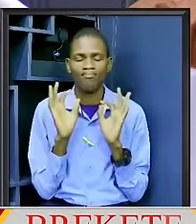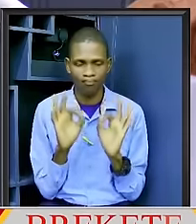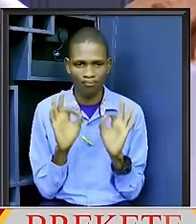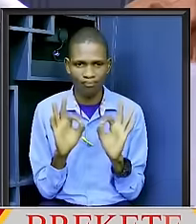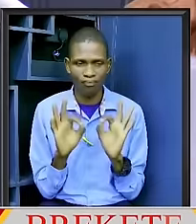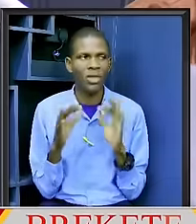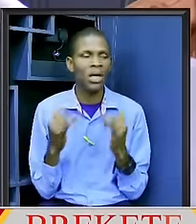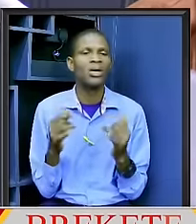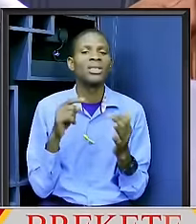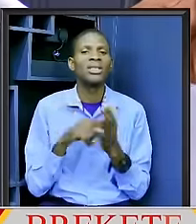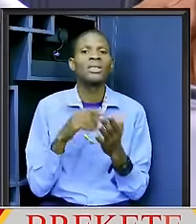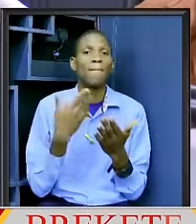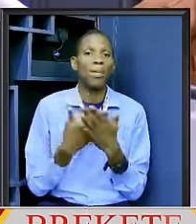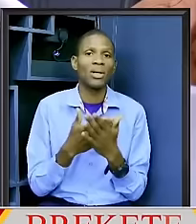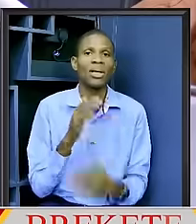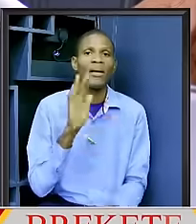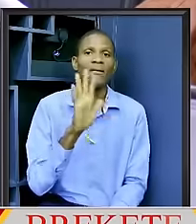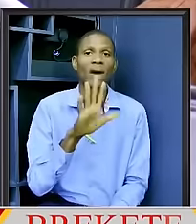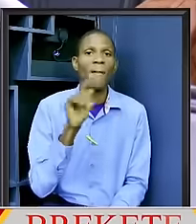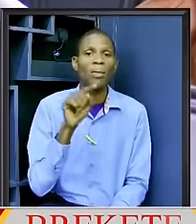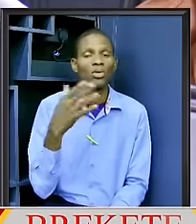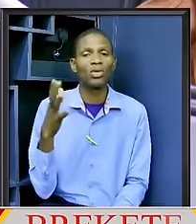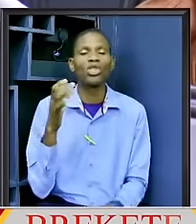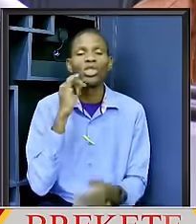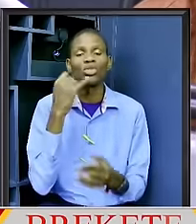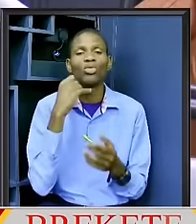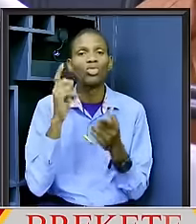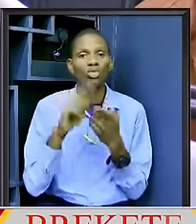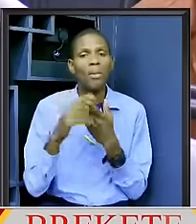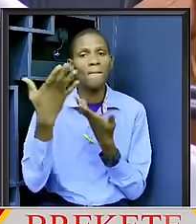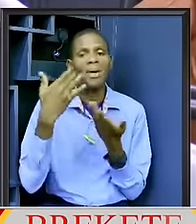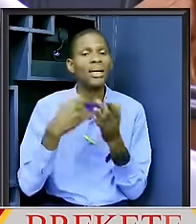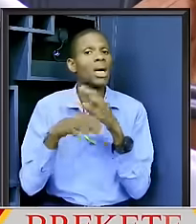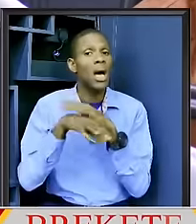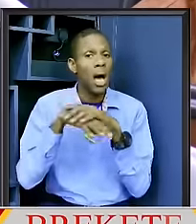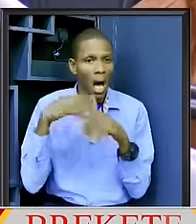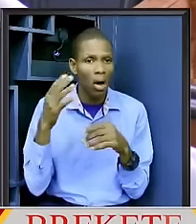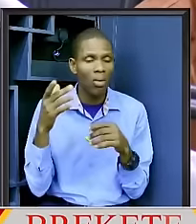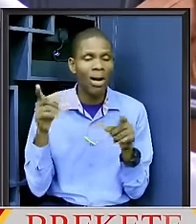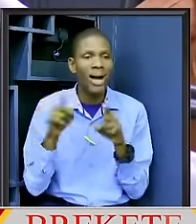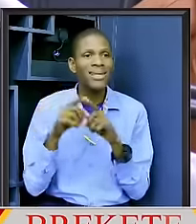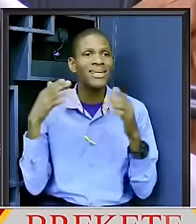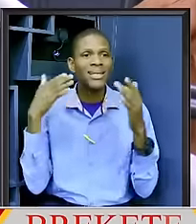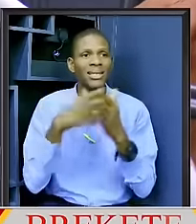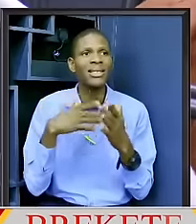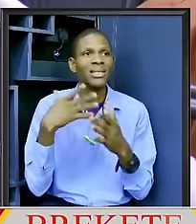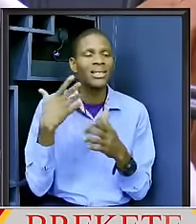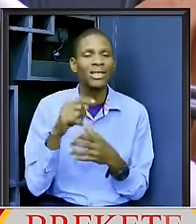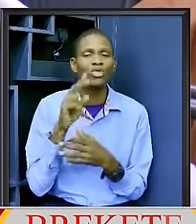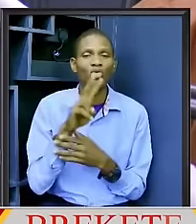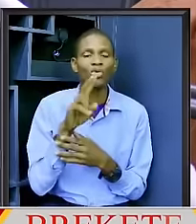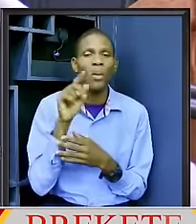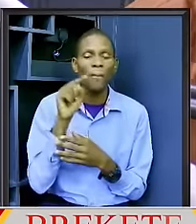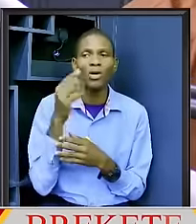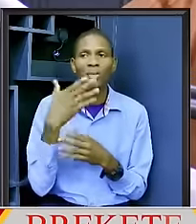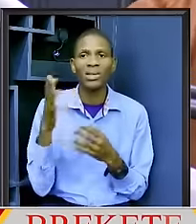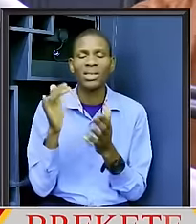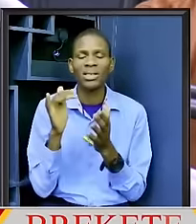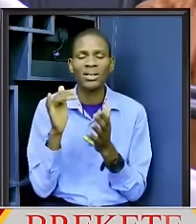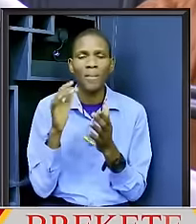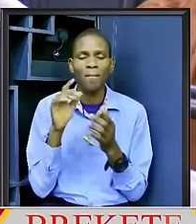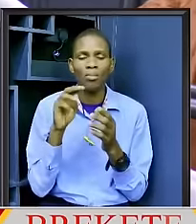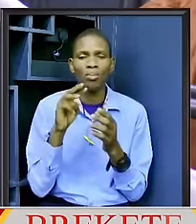She cannot. So this money now she supposed cough them out. Exactly, sir. As against the 2-point-something million where she talks, say, naim